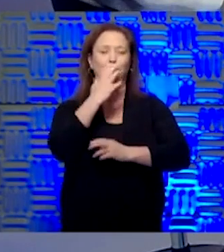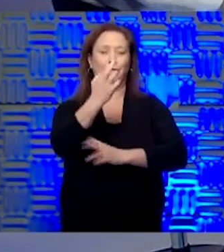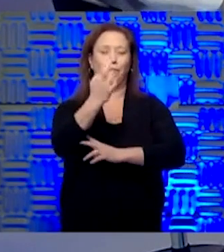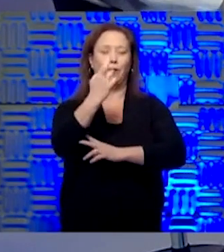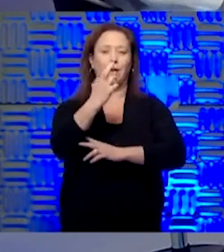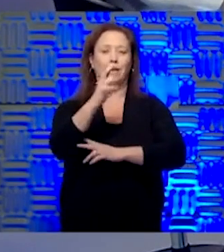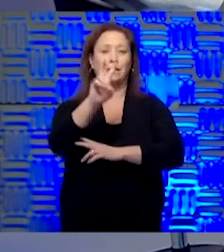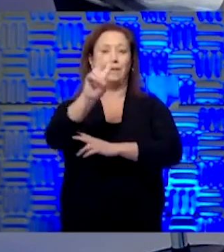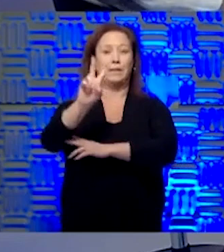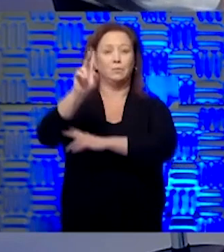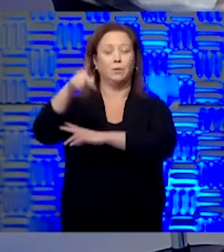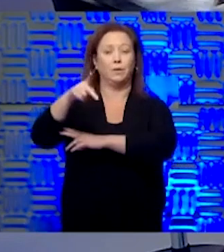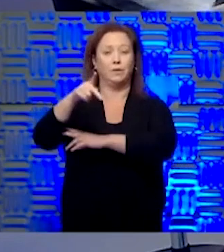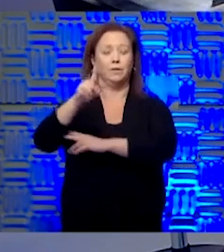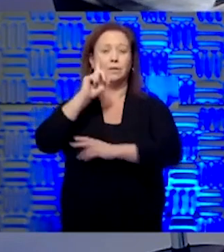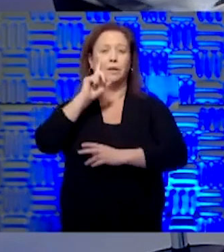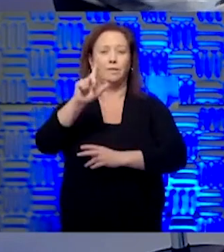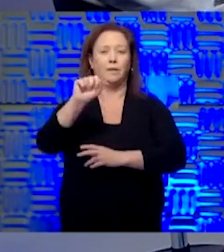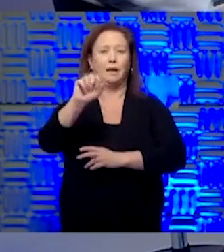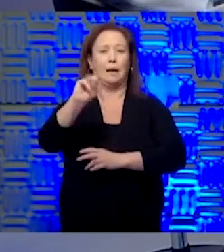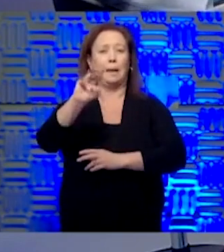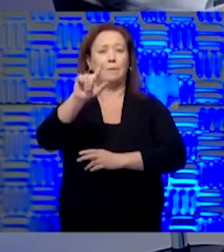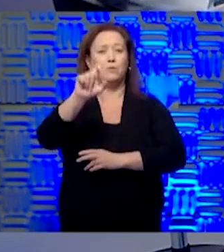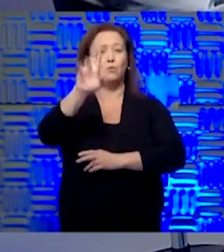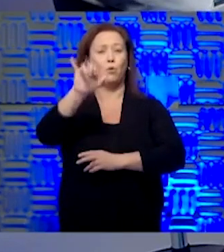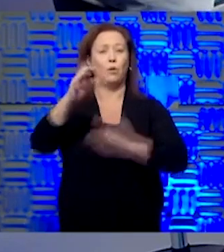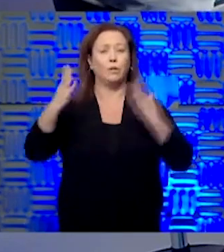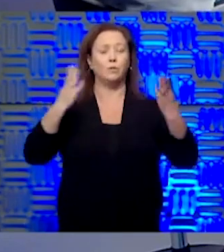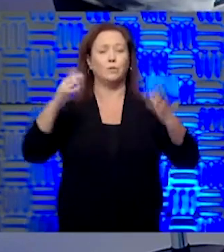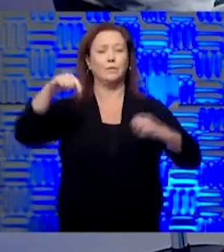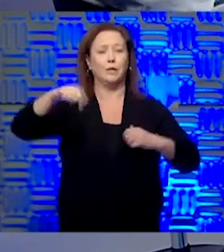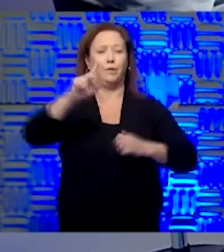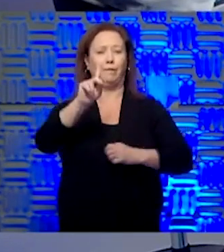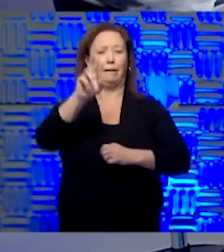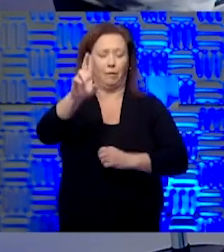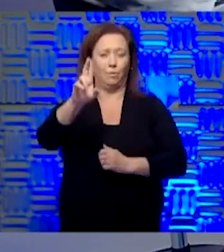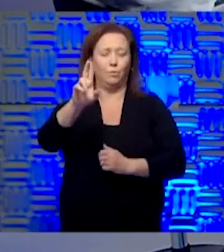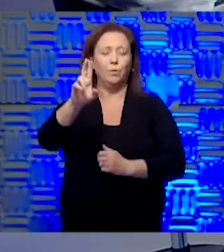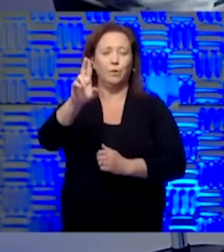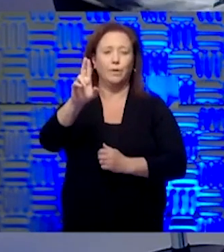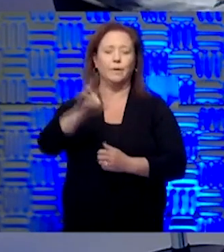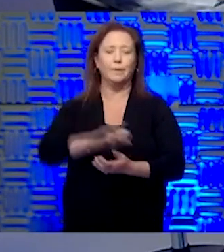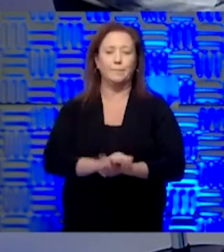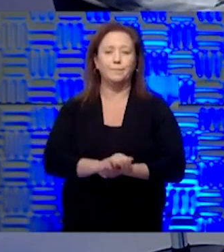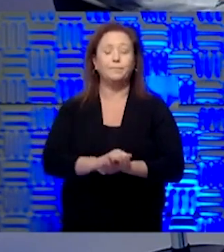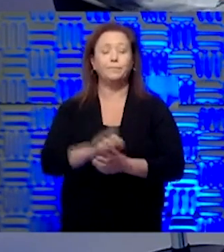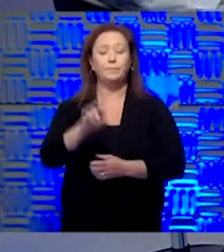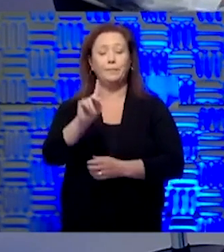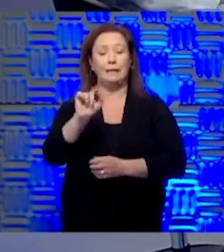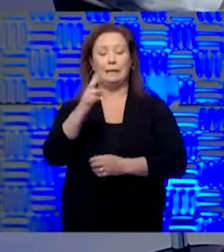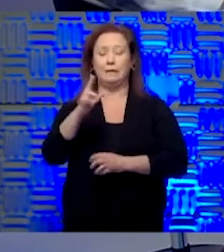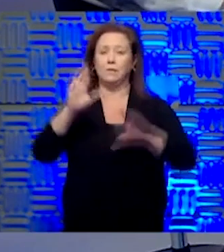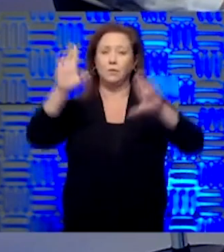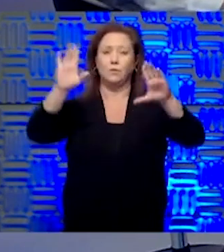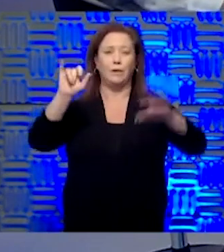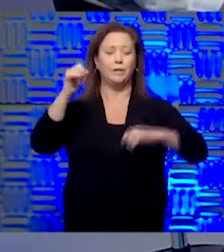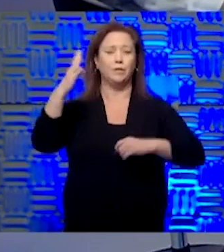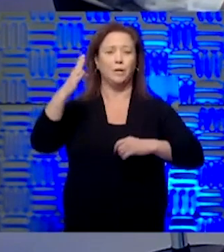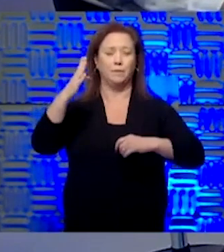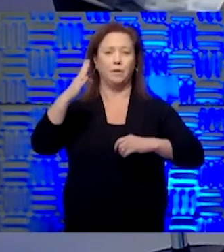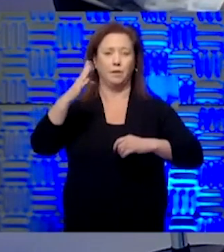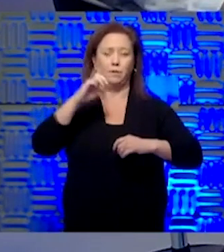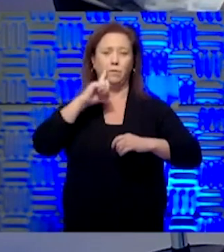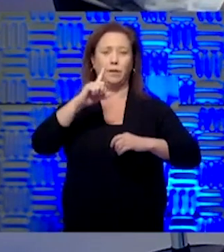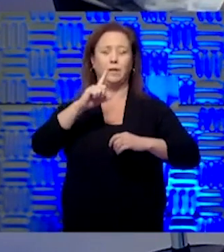Vice President of Ambulatory Services here at our health system. And Keith has done a great job. He's also a very